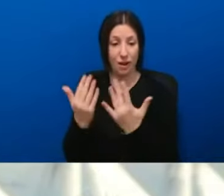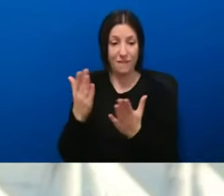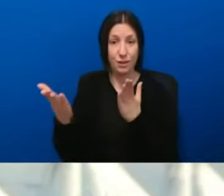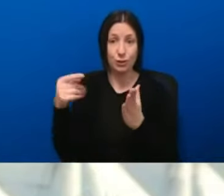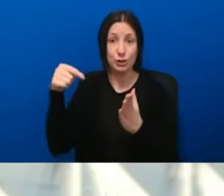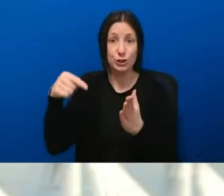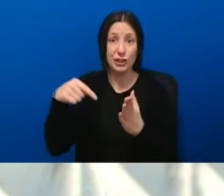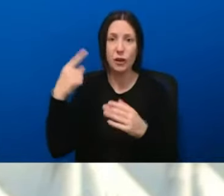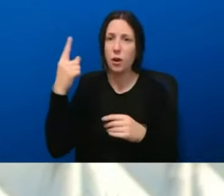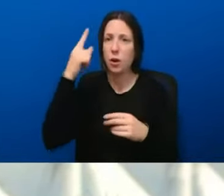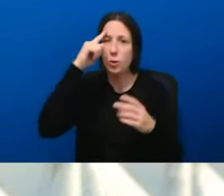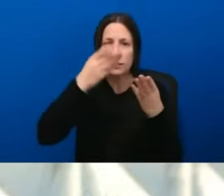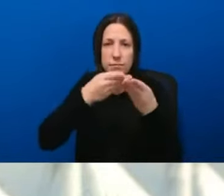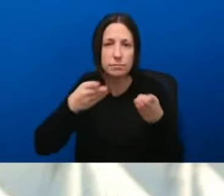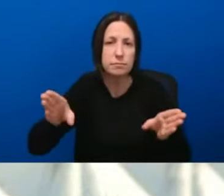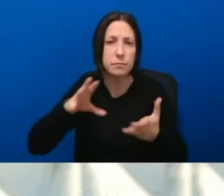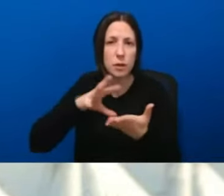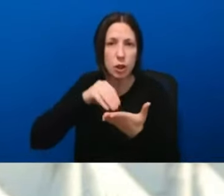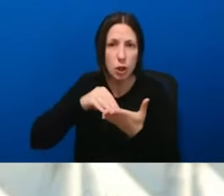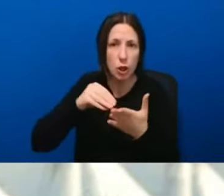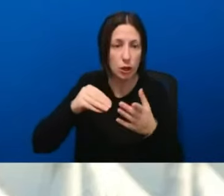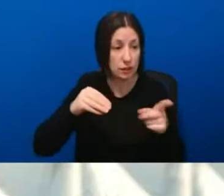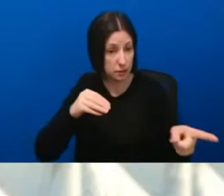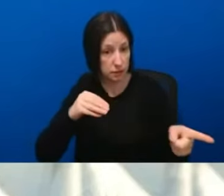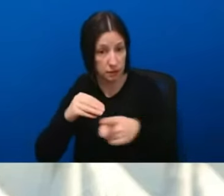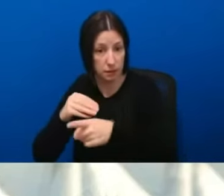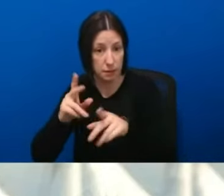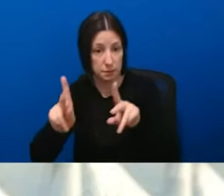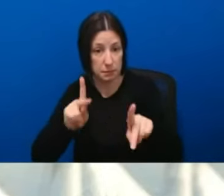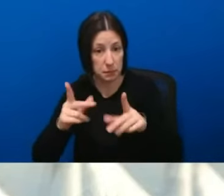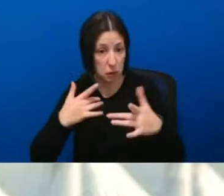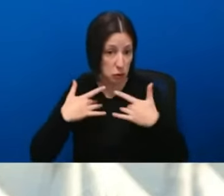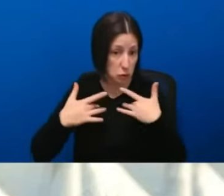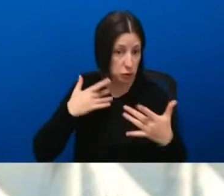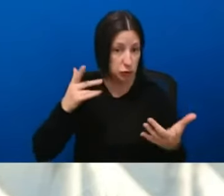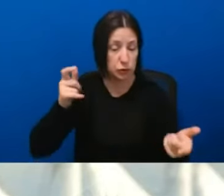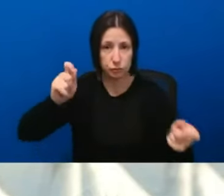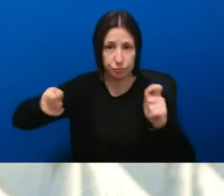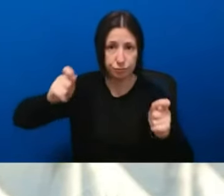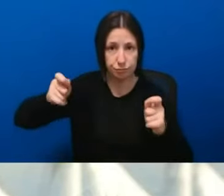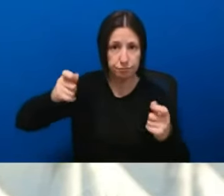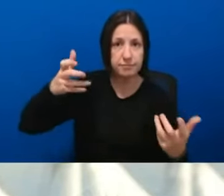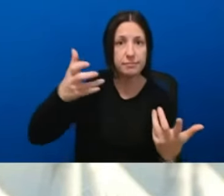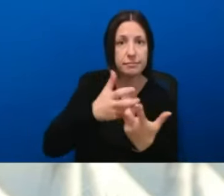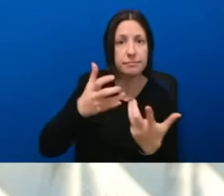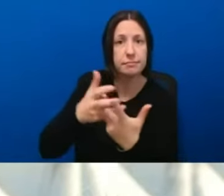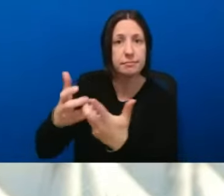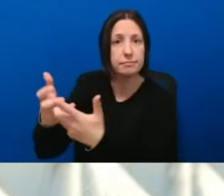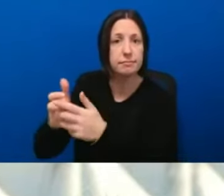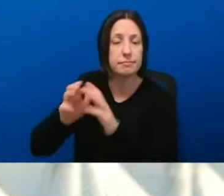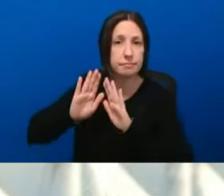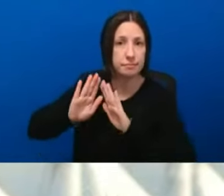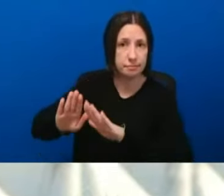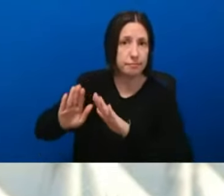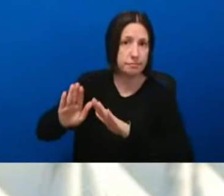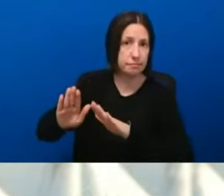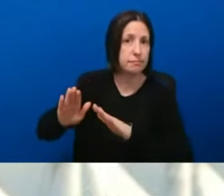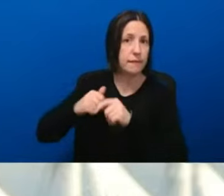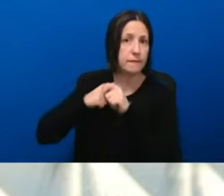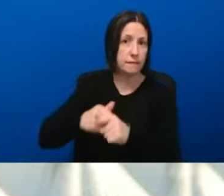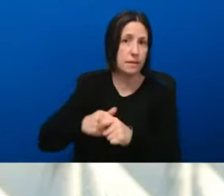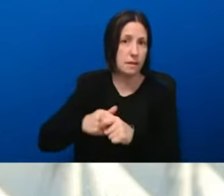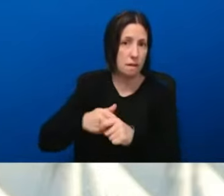is a learning organization in the sense that they are responsive to public concerns and evolve